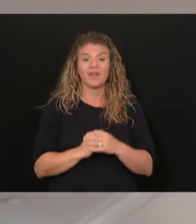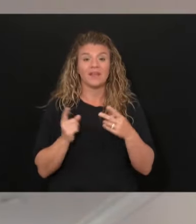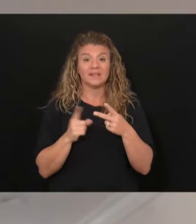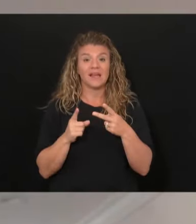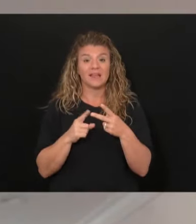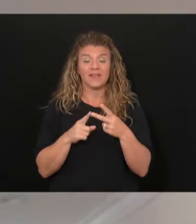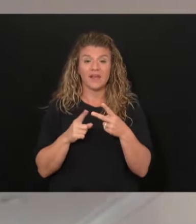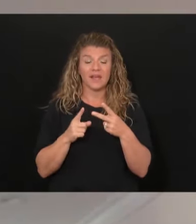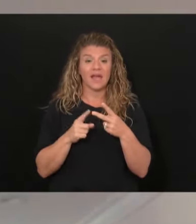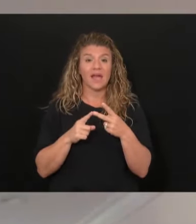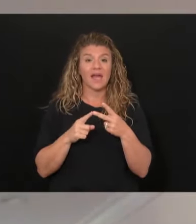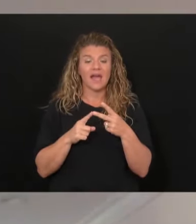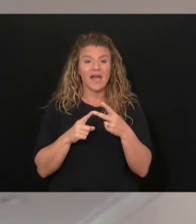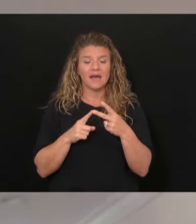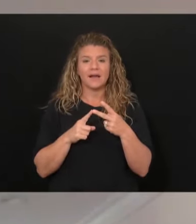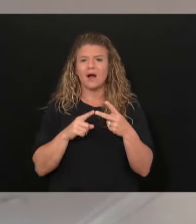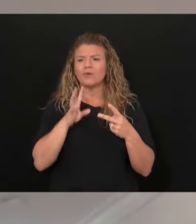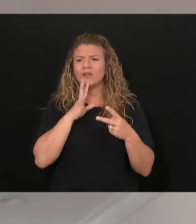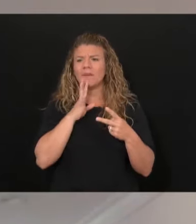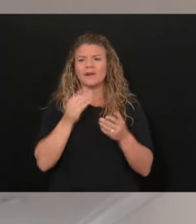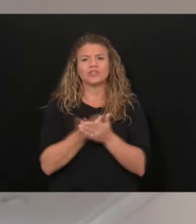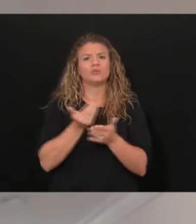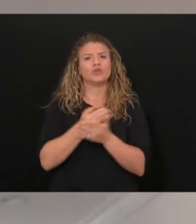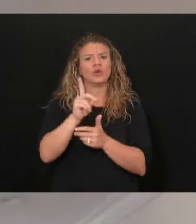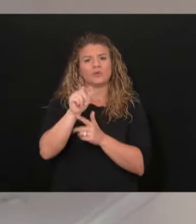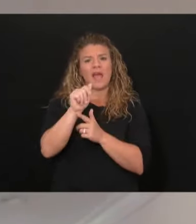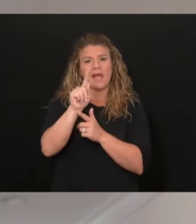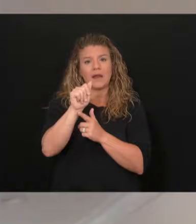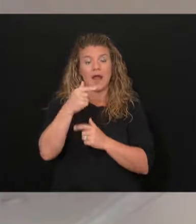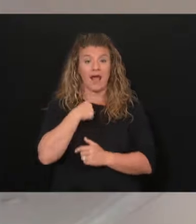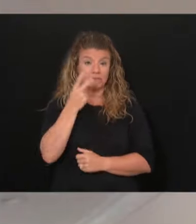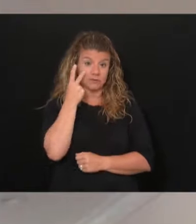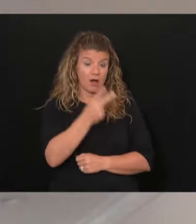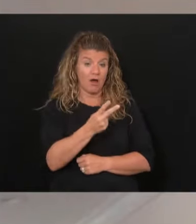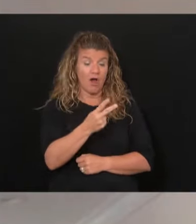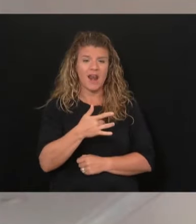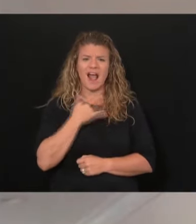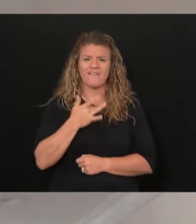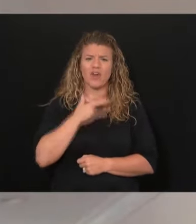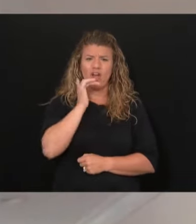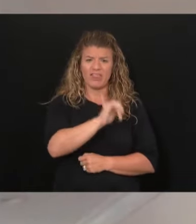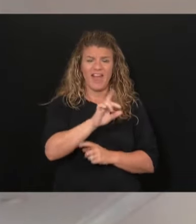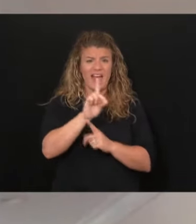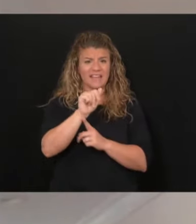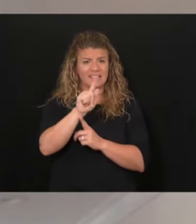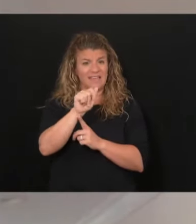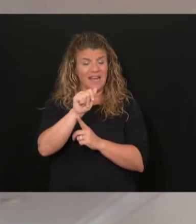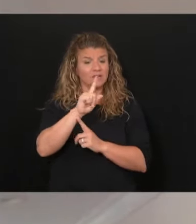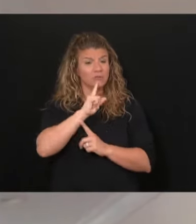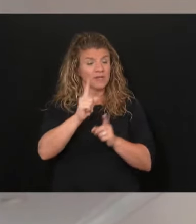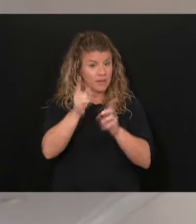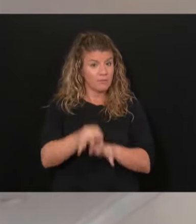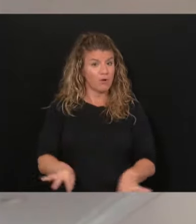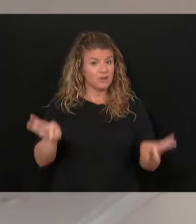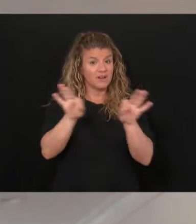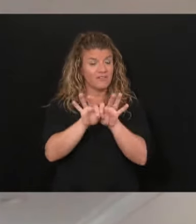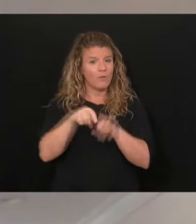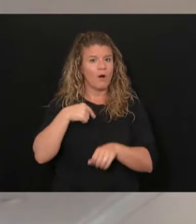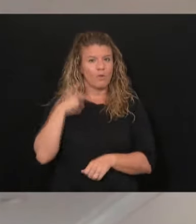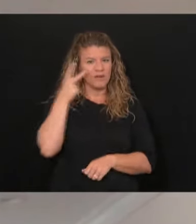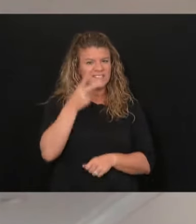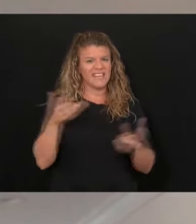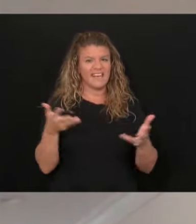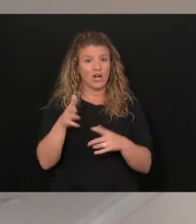want to talk about some recent data that's coming out that I think does have some relevance for what we're seeing in West